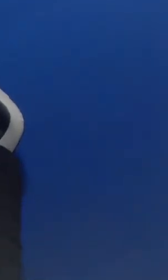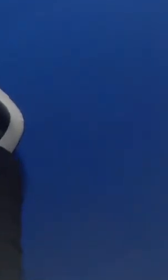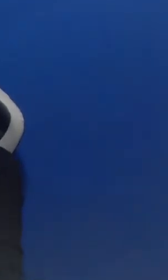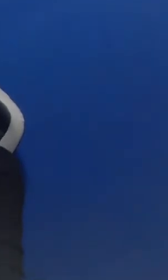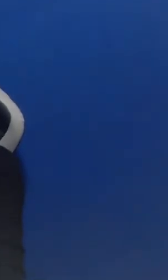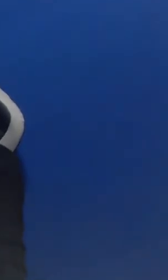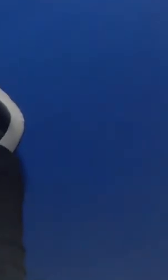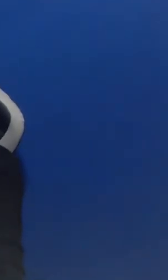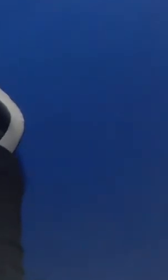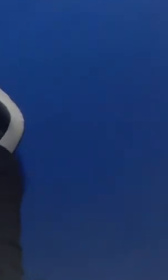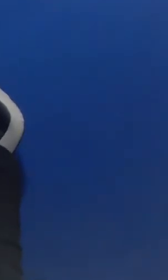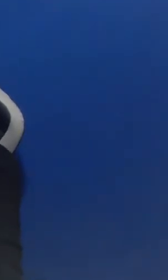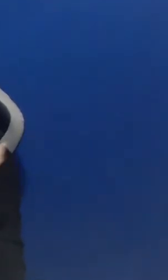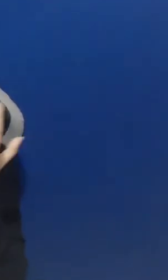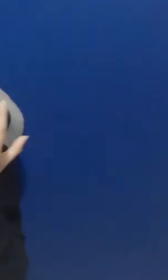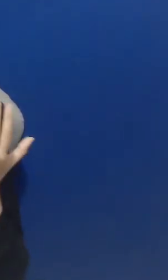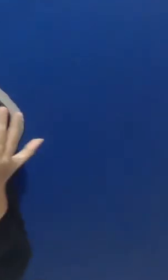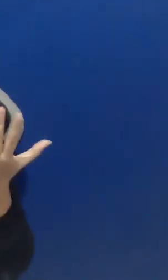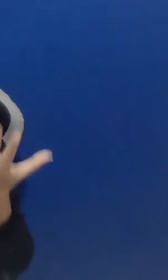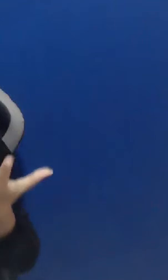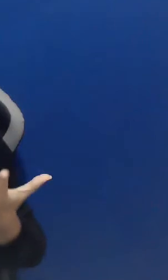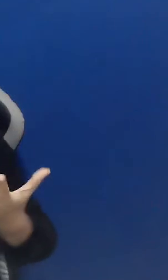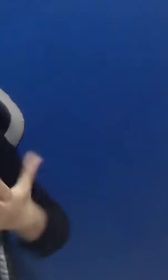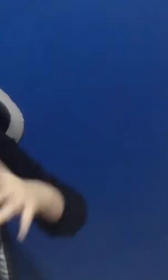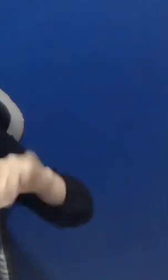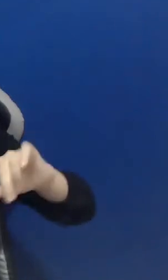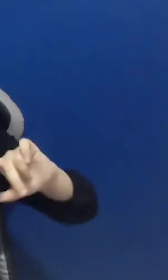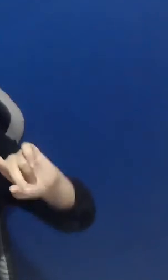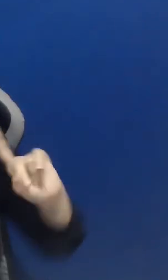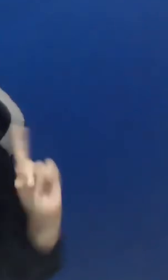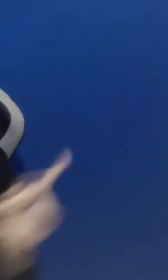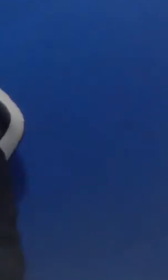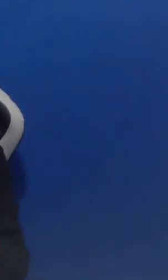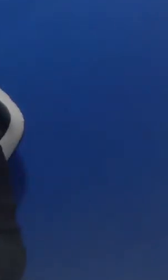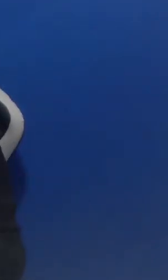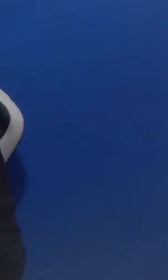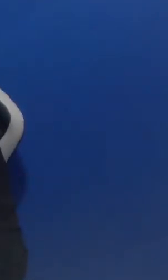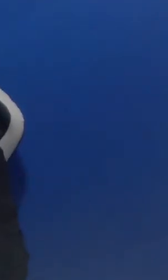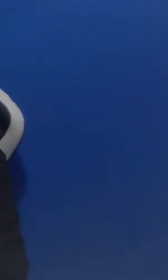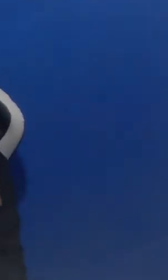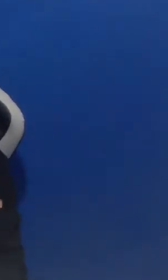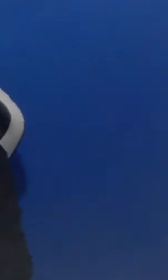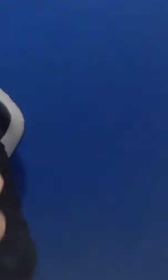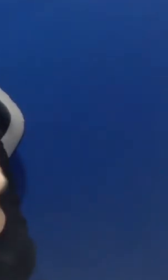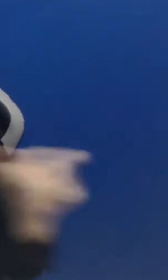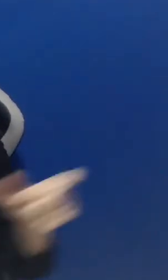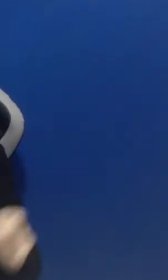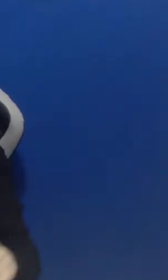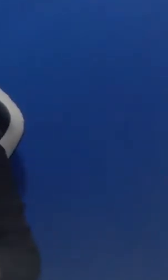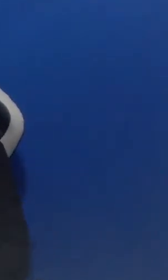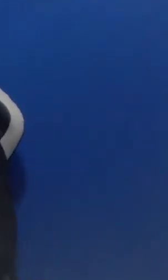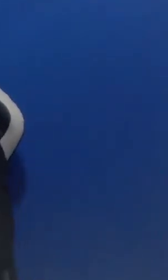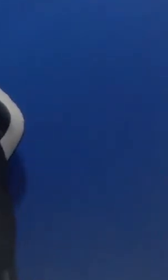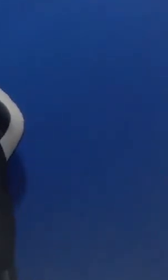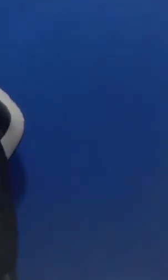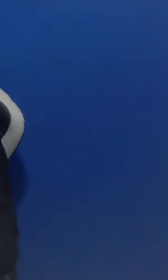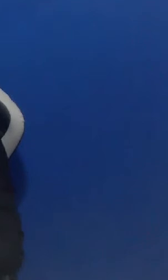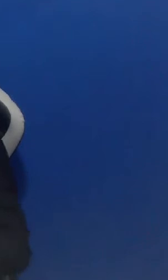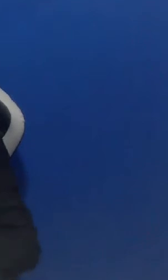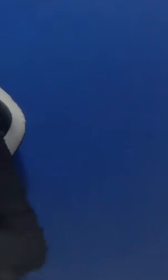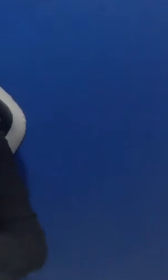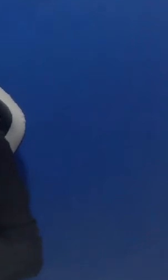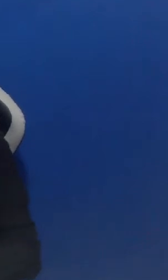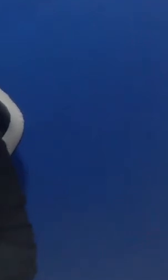you to all of our presenters for their contributions and to everyone who joined us here today. The COVID-19 pandemic